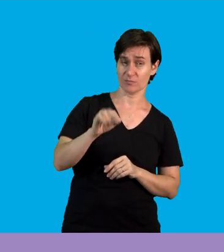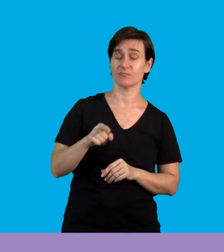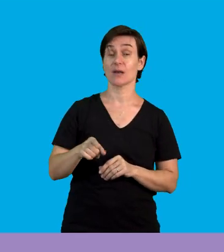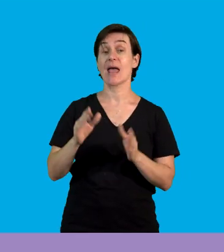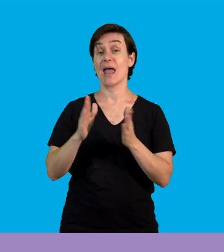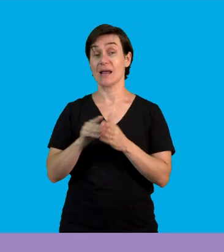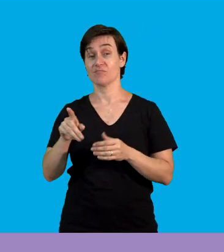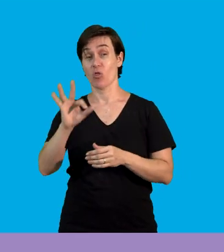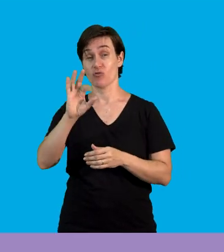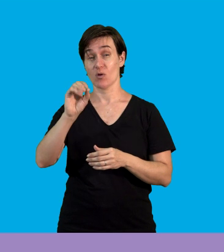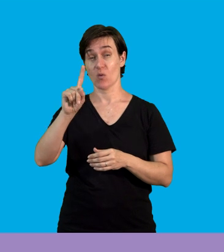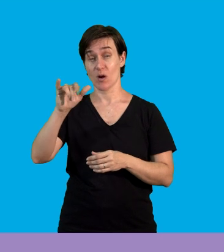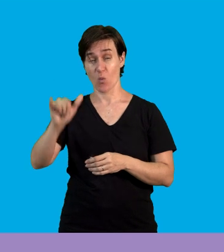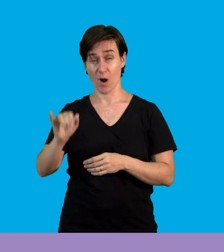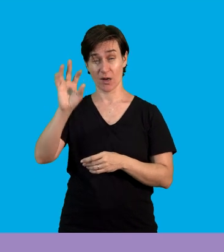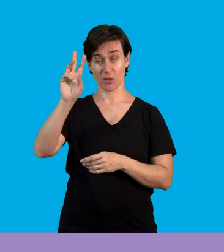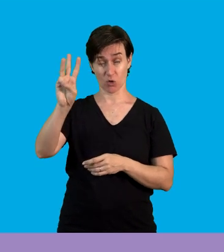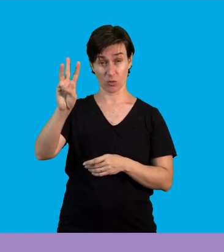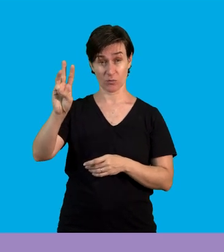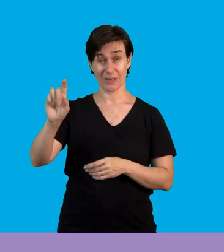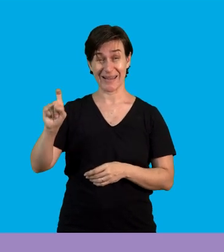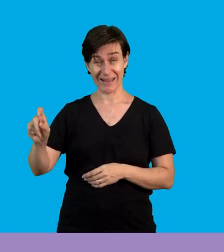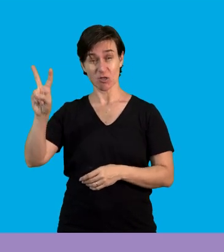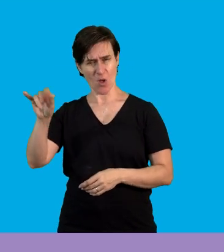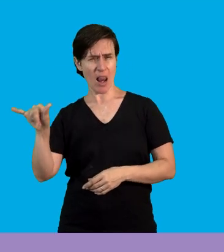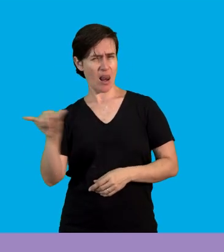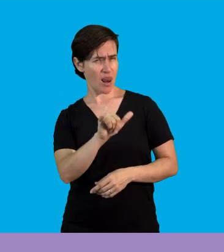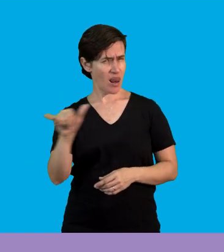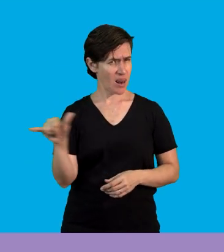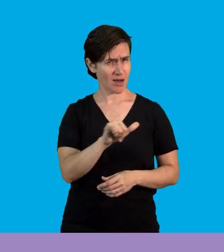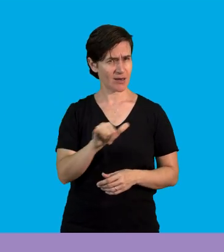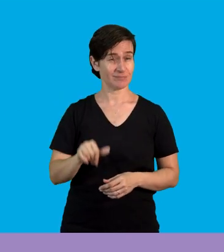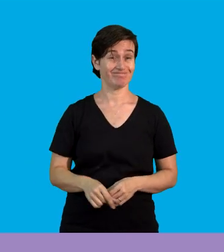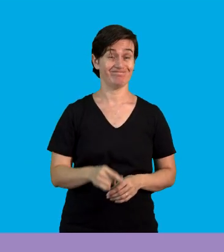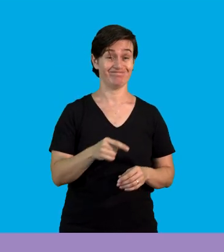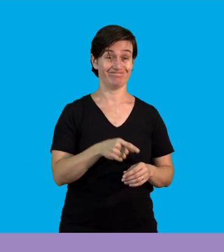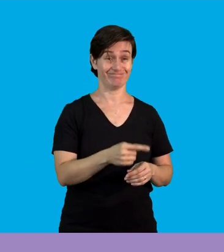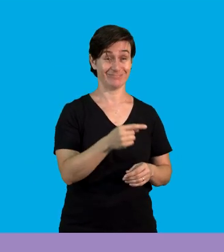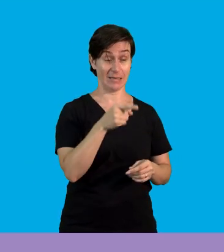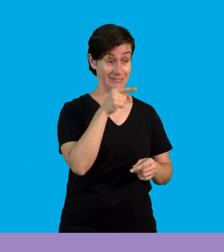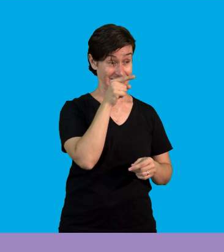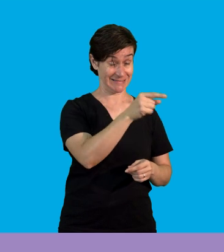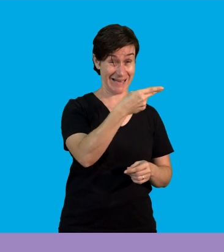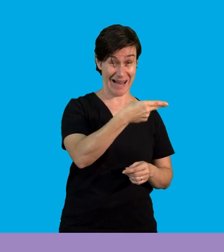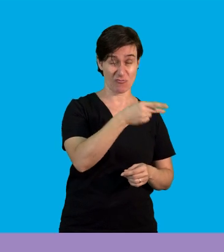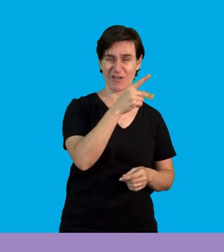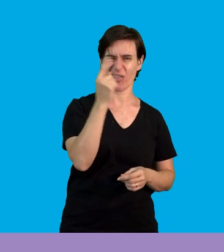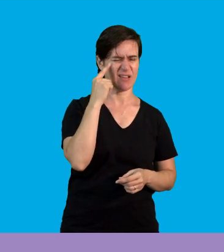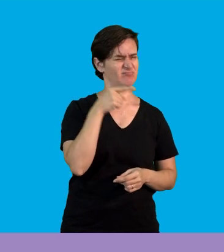and 301 y cubed x squared are like terms or not. Hendrik thinks they are